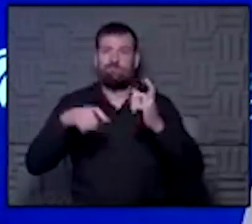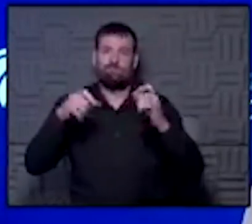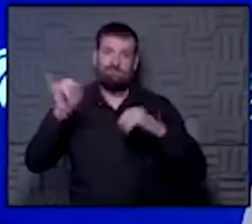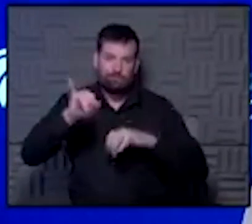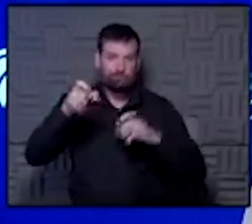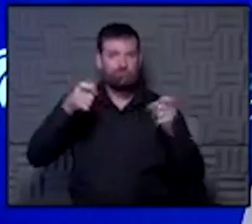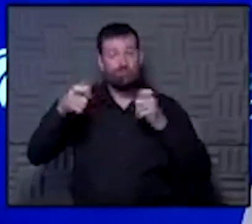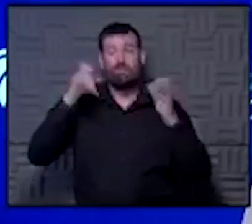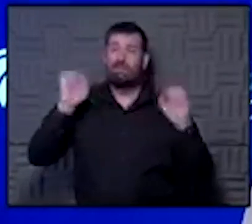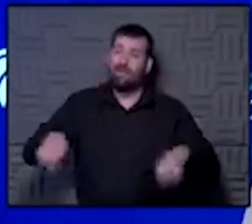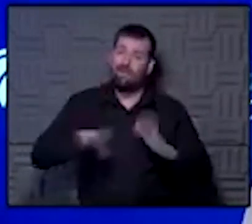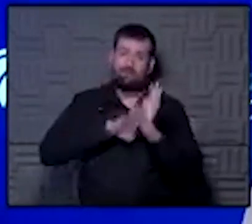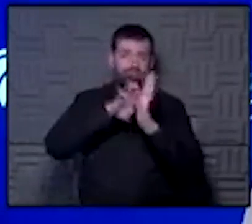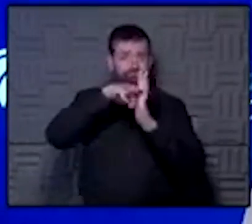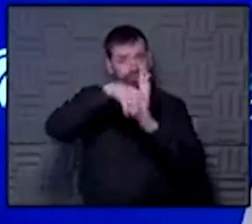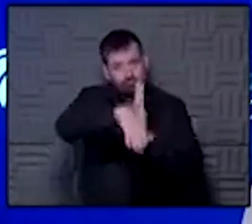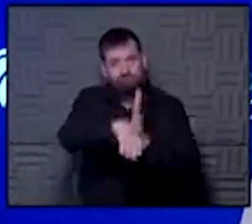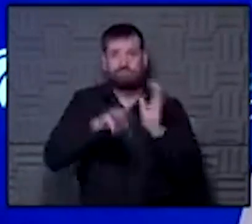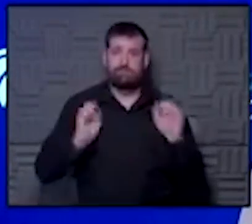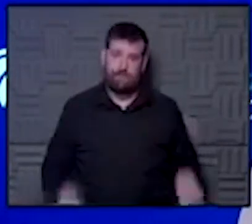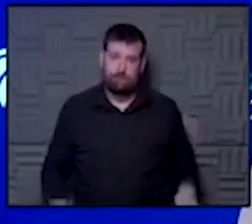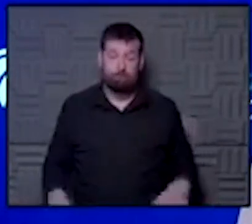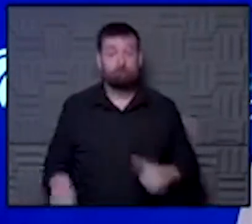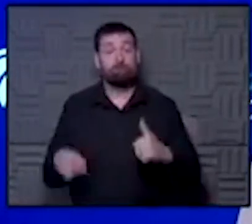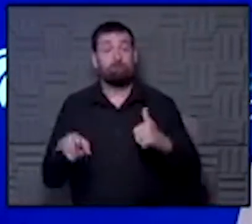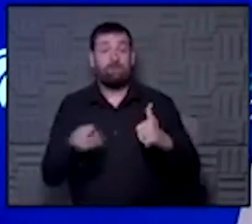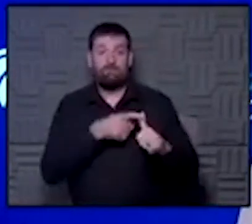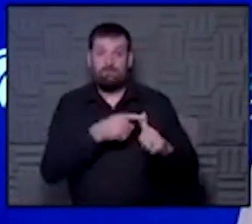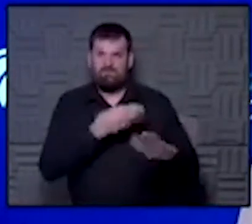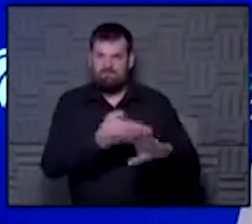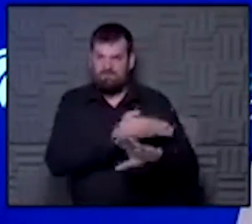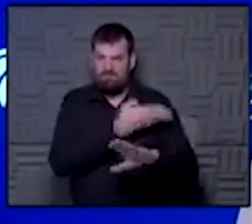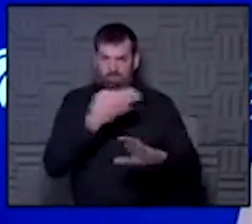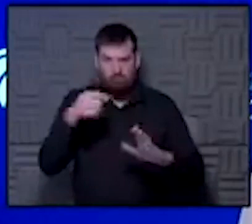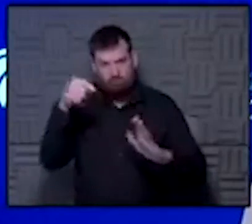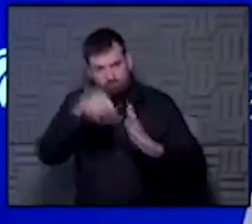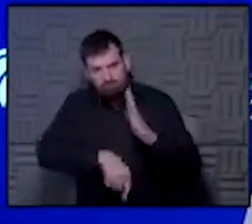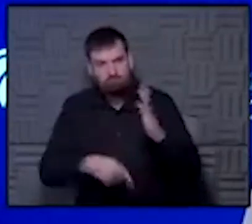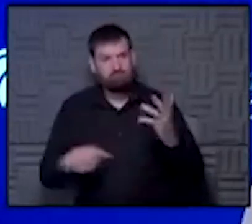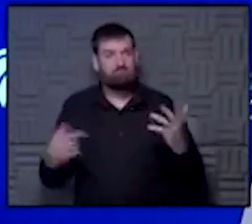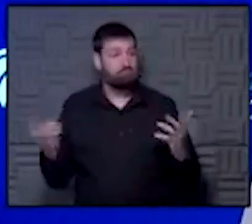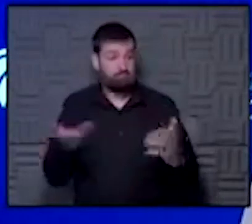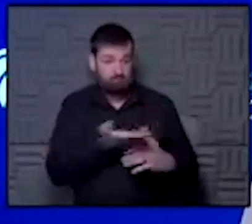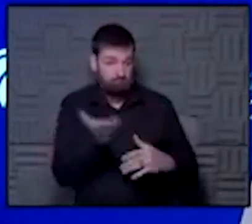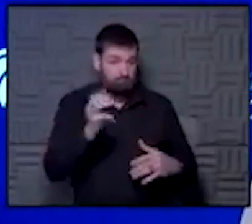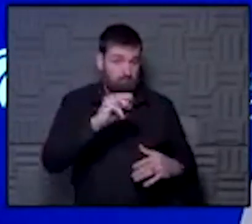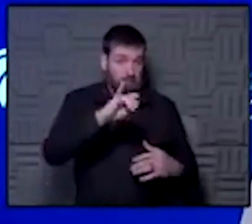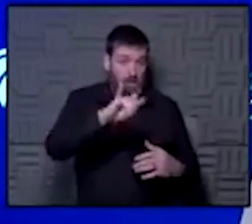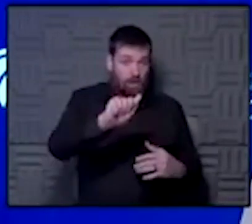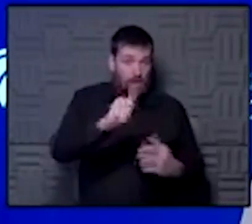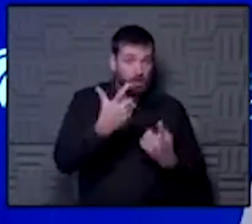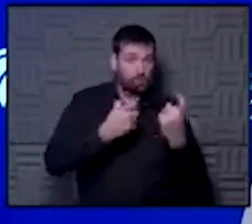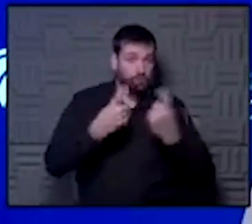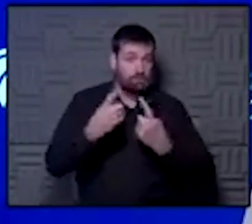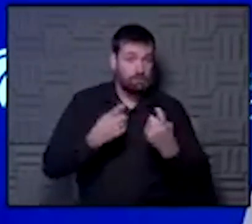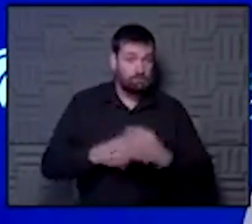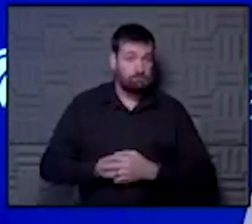can bend that curve. Let's first see, before we get into our program, let's first talk and see if there's media questions out